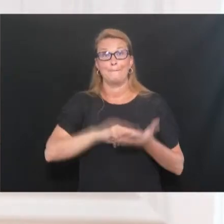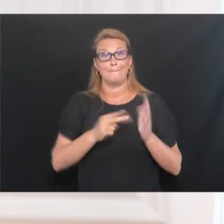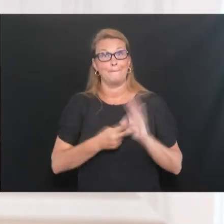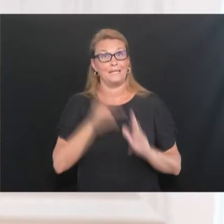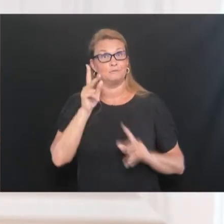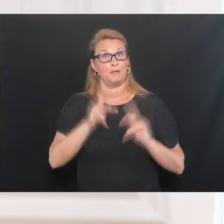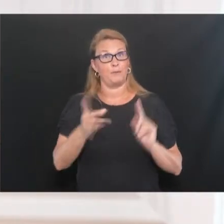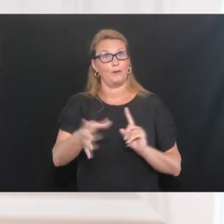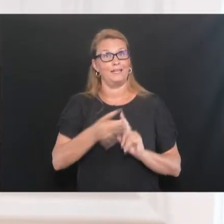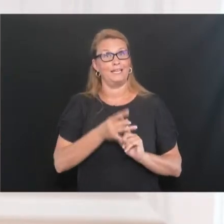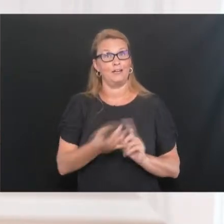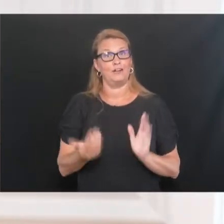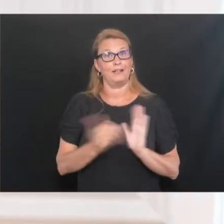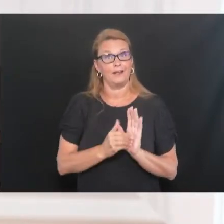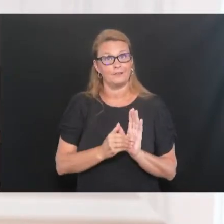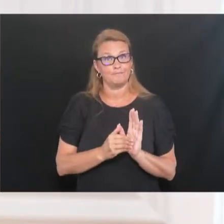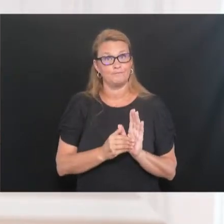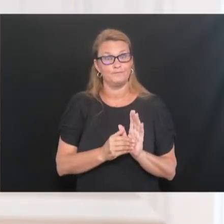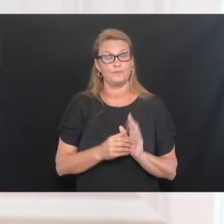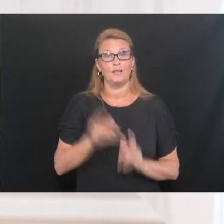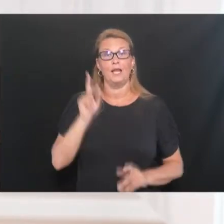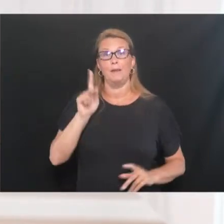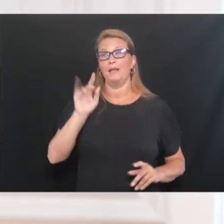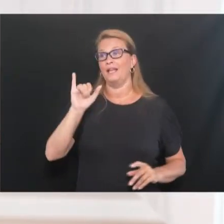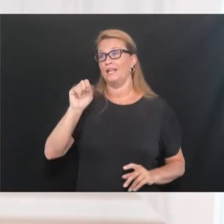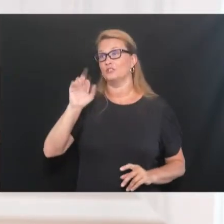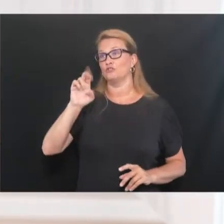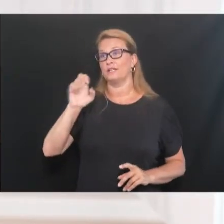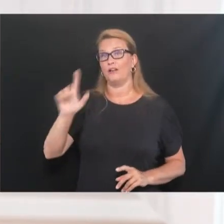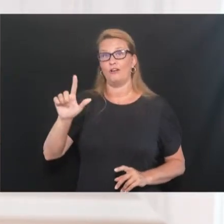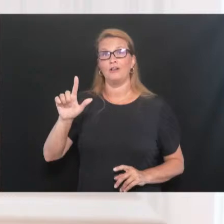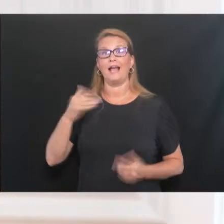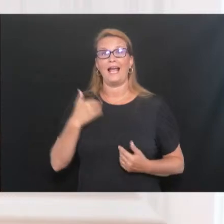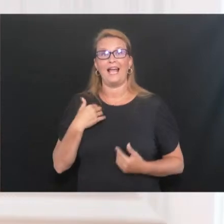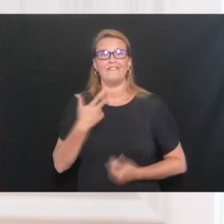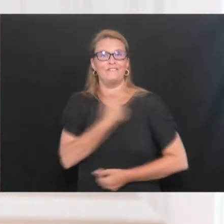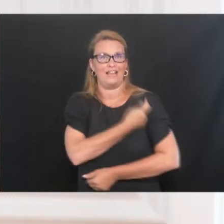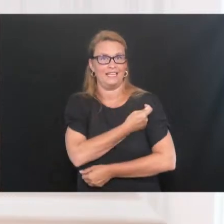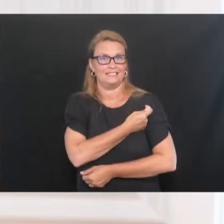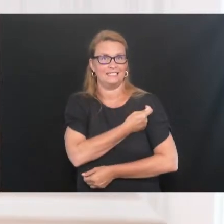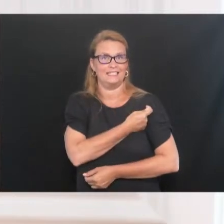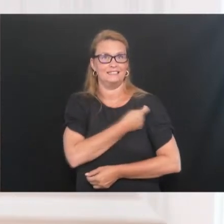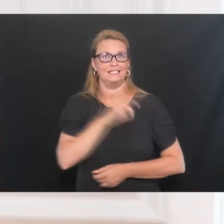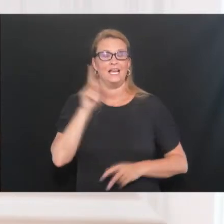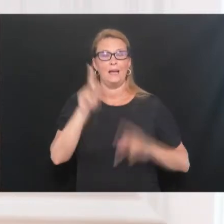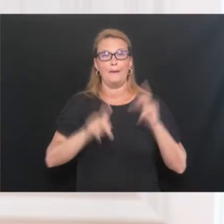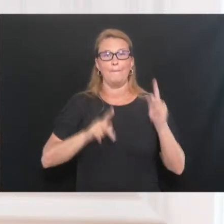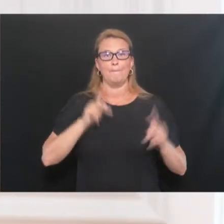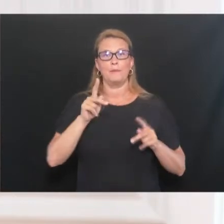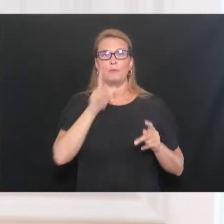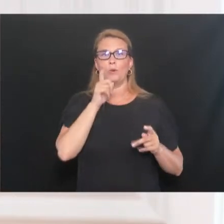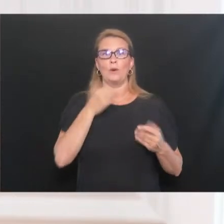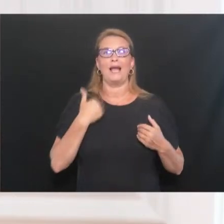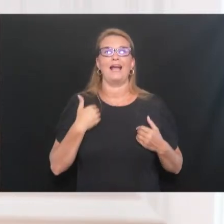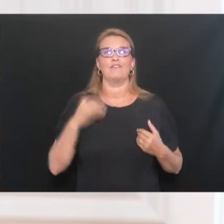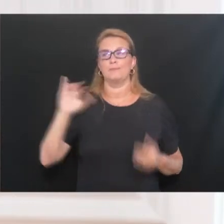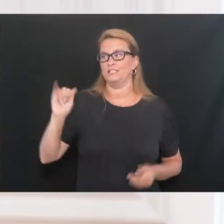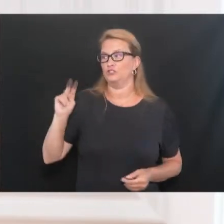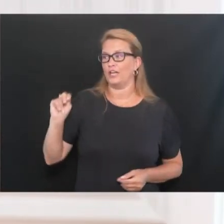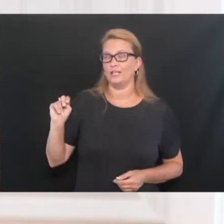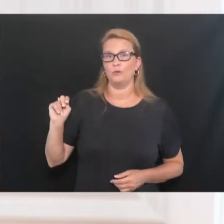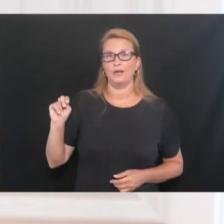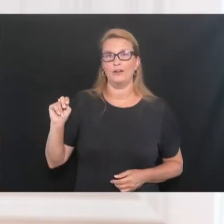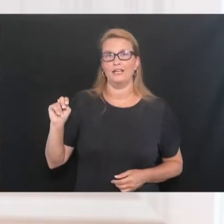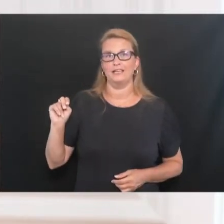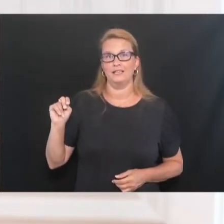when you compare people in Israel who've had their vaccines in April versus people that have had their vaccines in January,